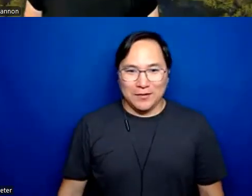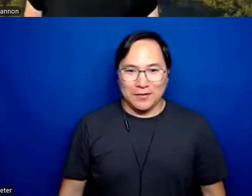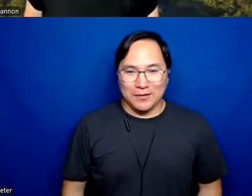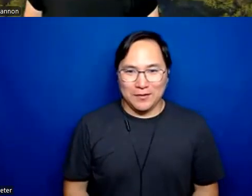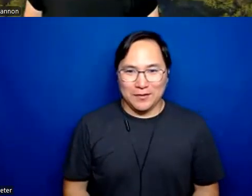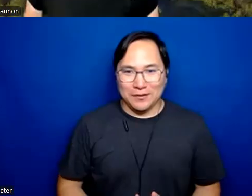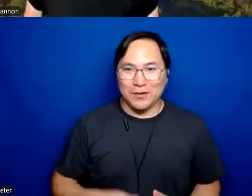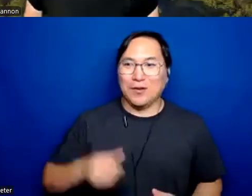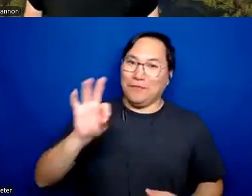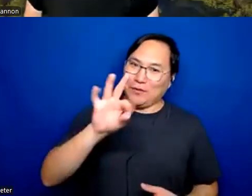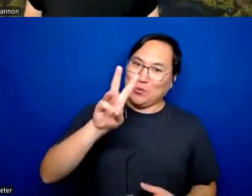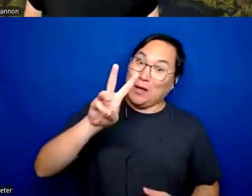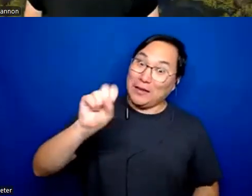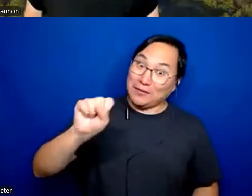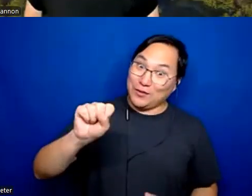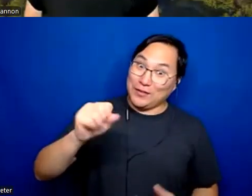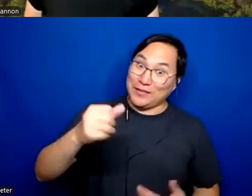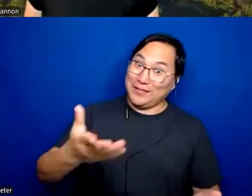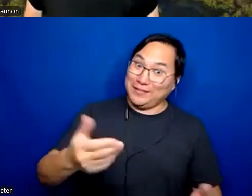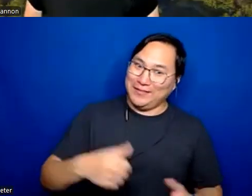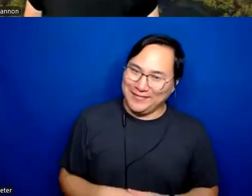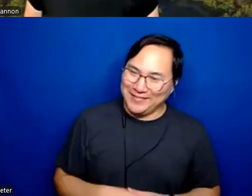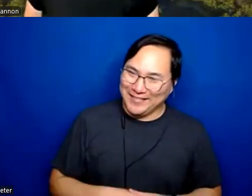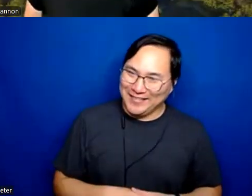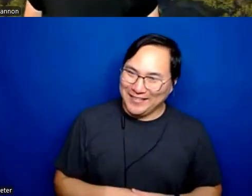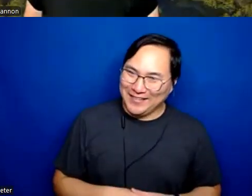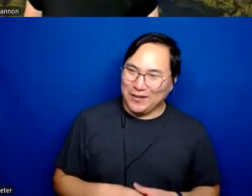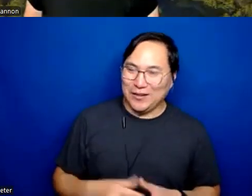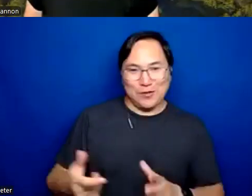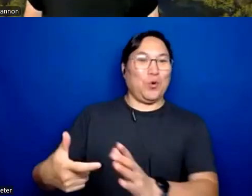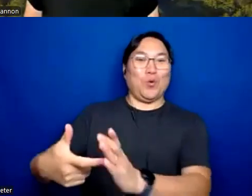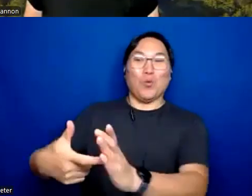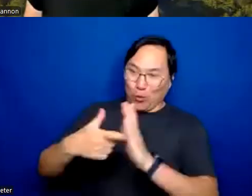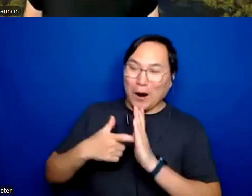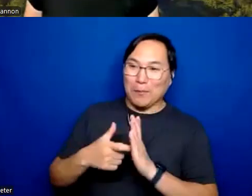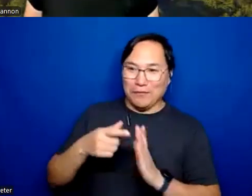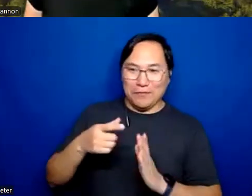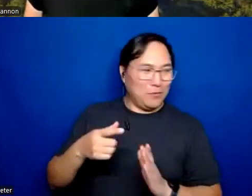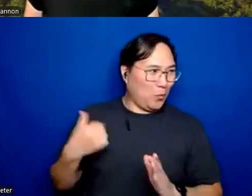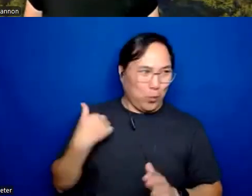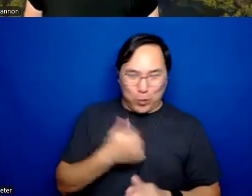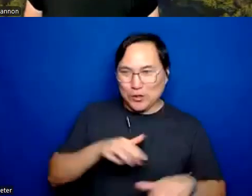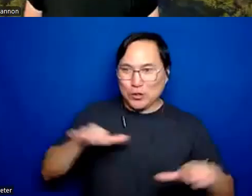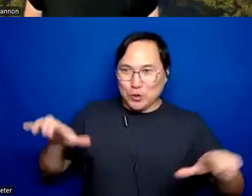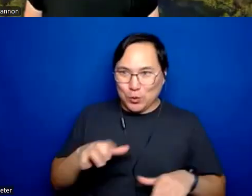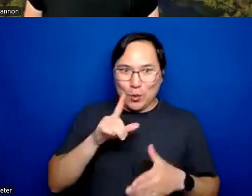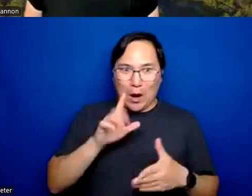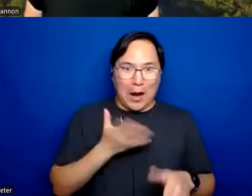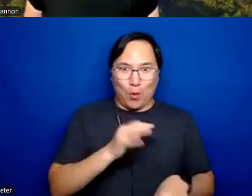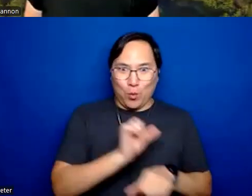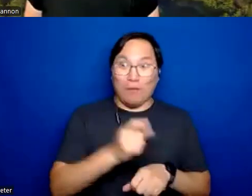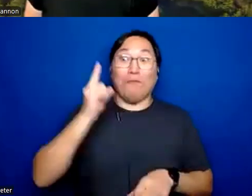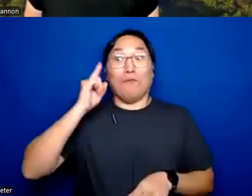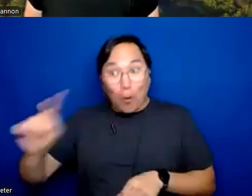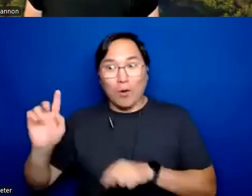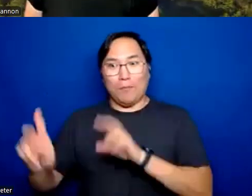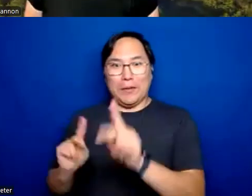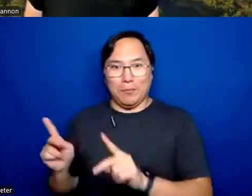U.S. Fish and Wildlife Service, I mean, we're kind of required to do what we do for people. So with that, I'll turn it over.